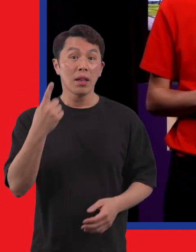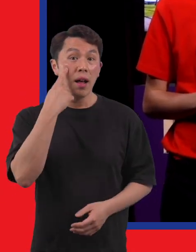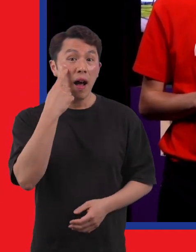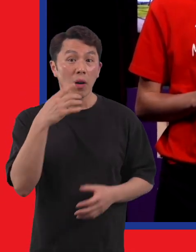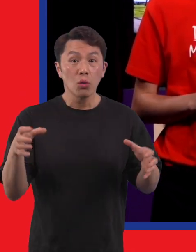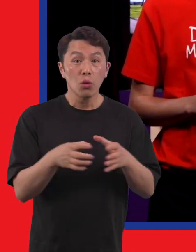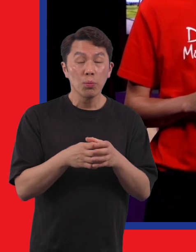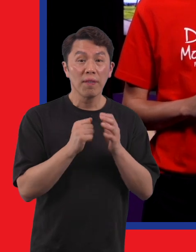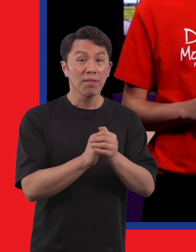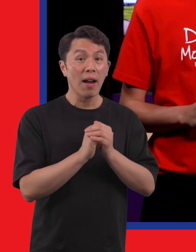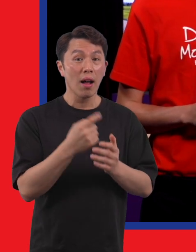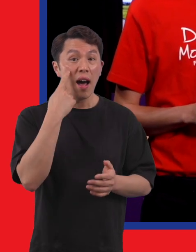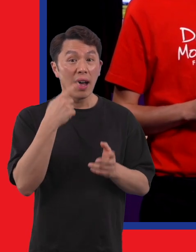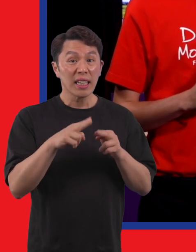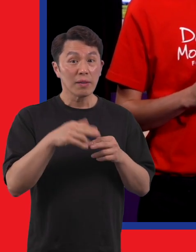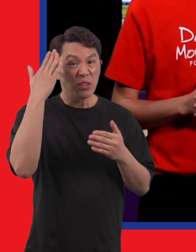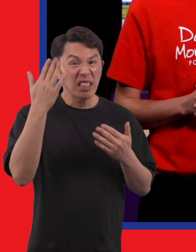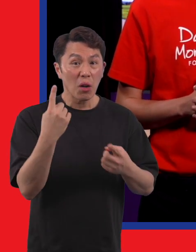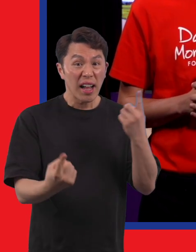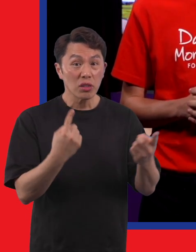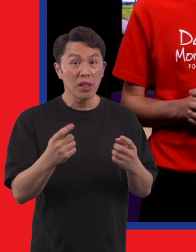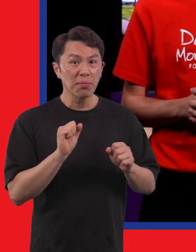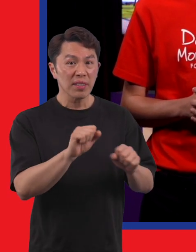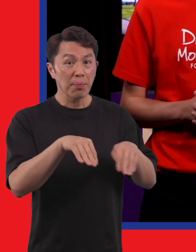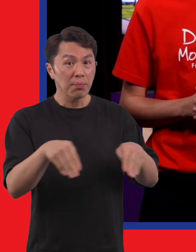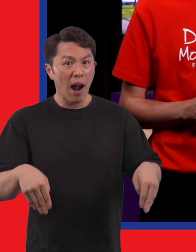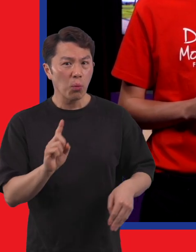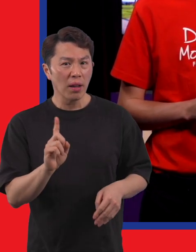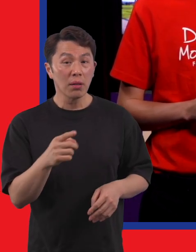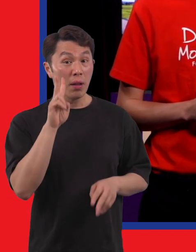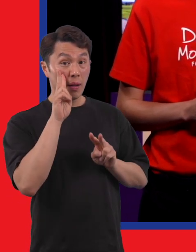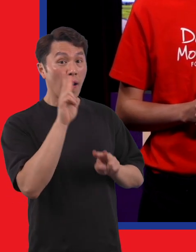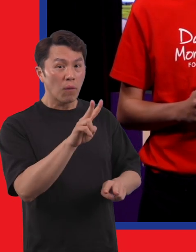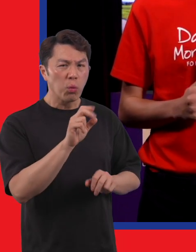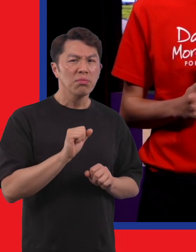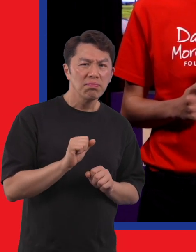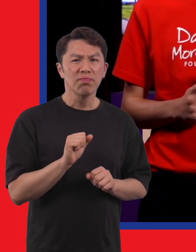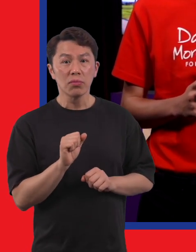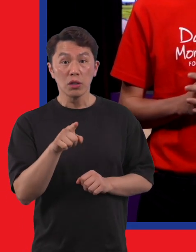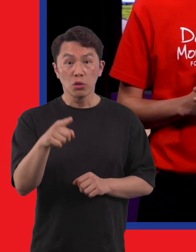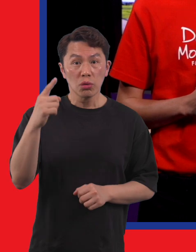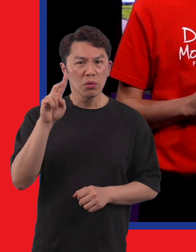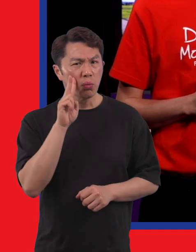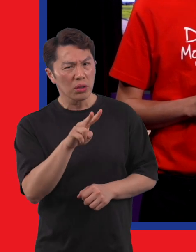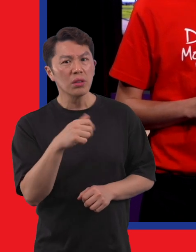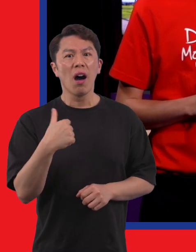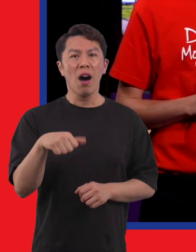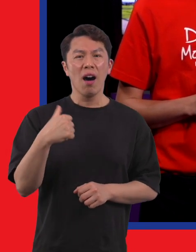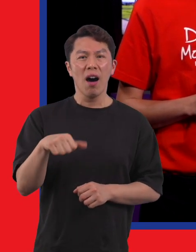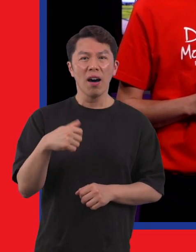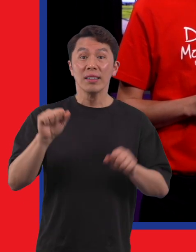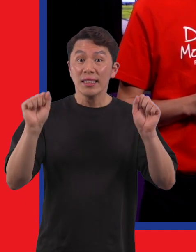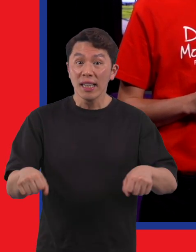Next up, we'll see how well this group of friends respect each other's boundaries. Watch out and see if you